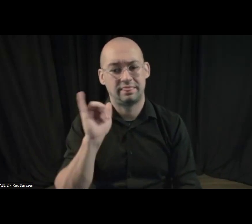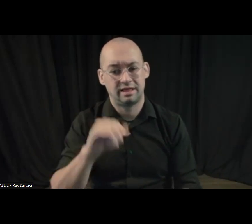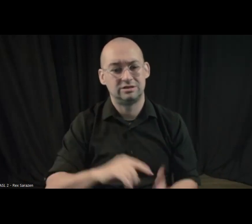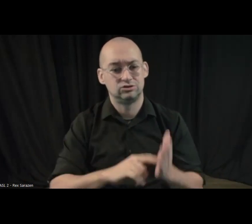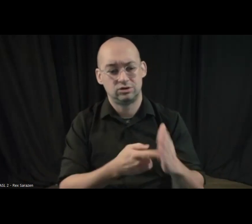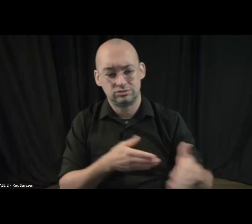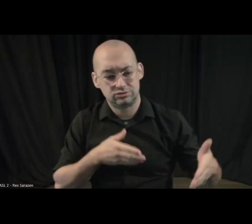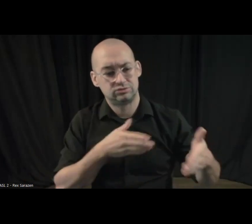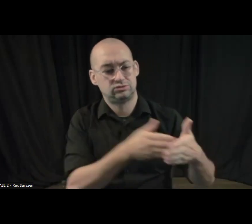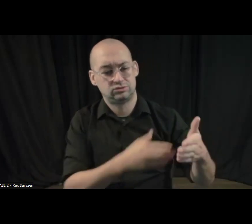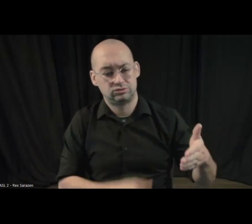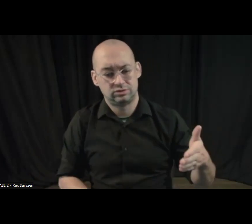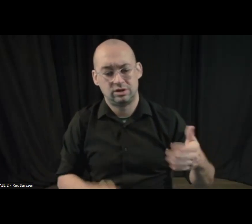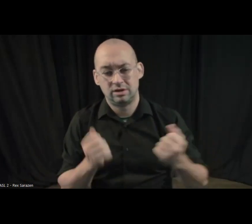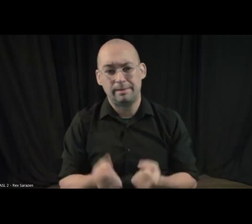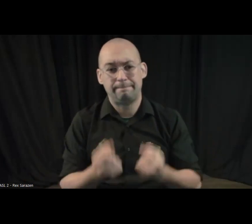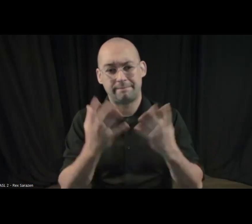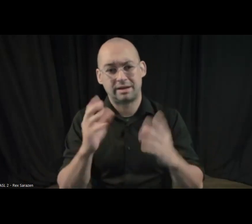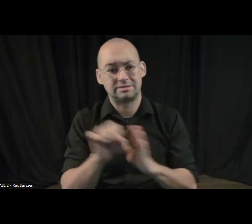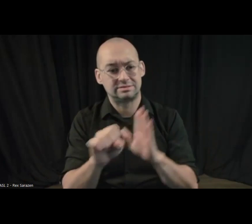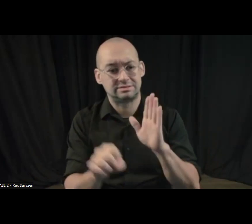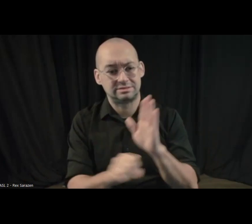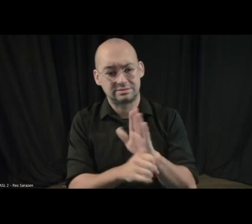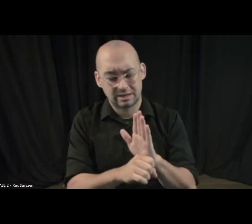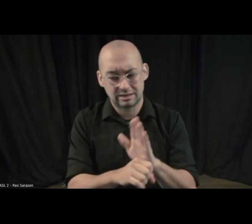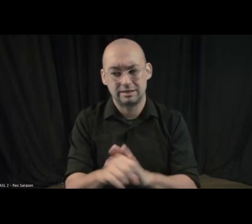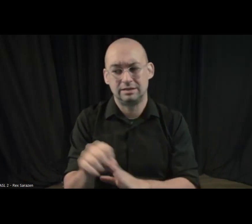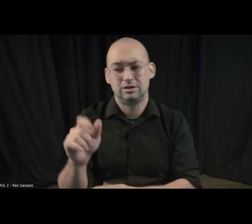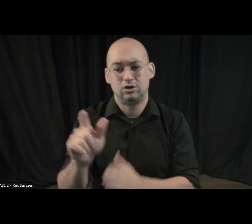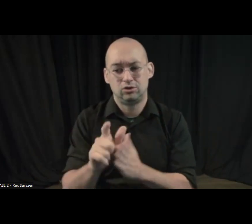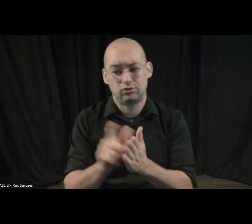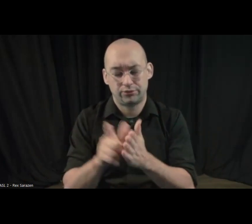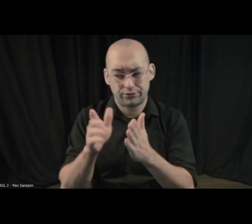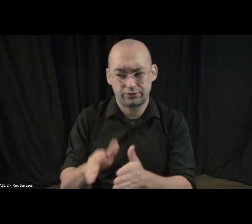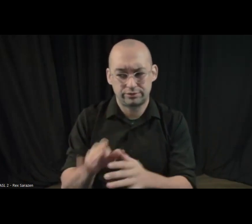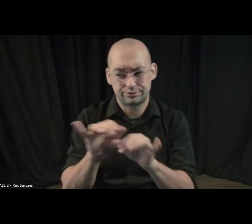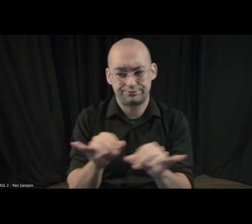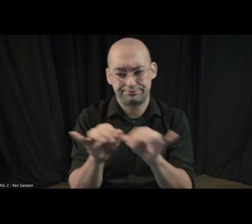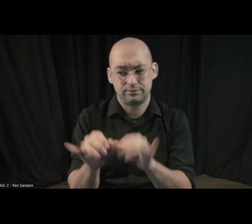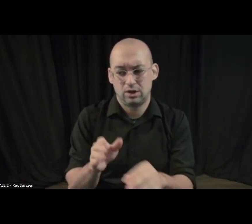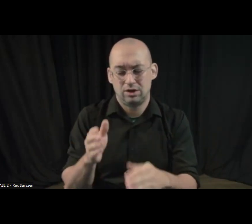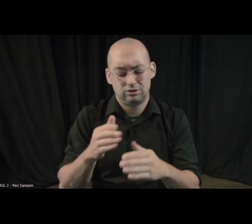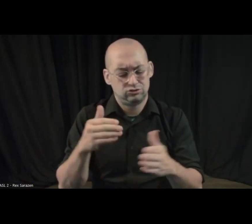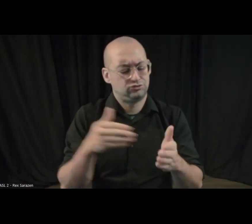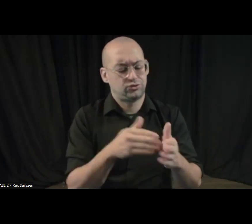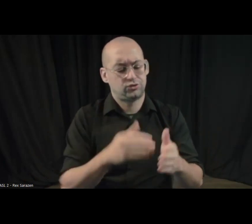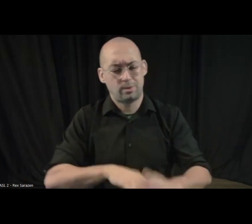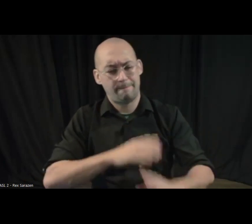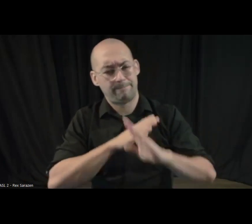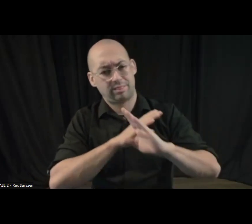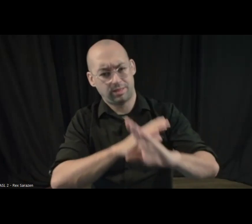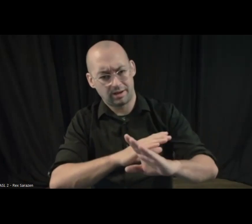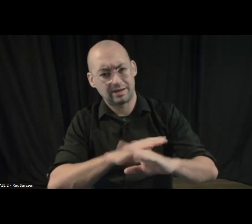lawsuit where multiple state attorneys general sued to block the use of that private Medicaid